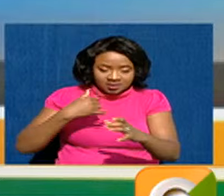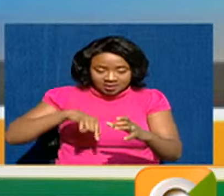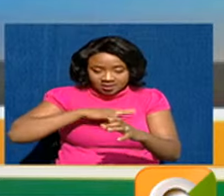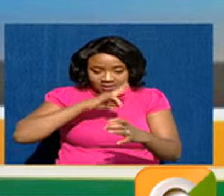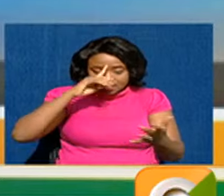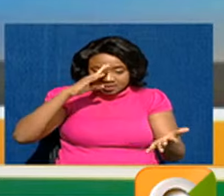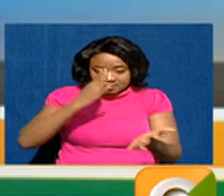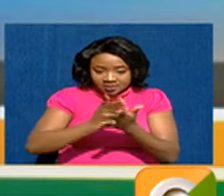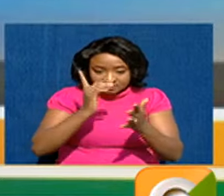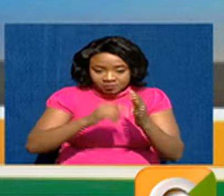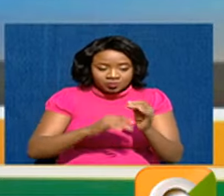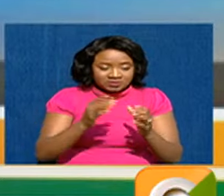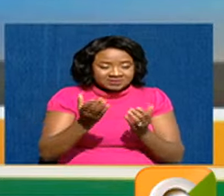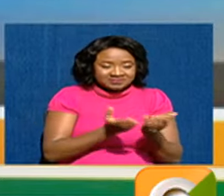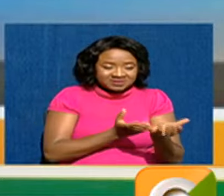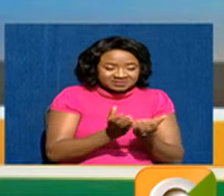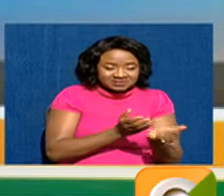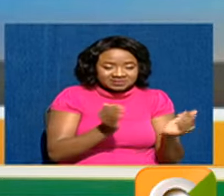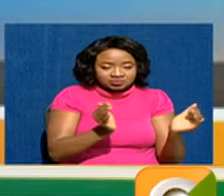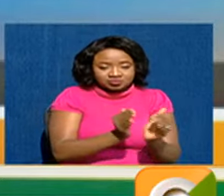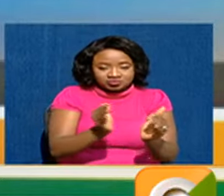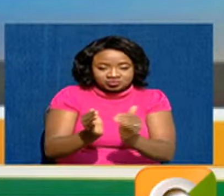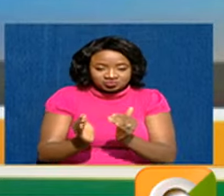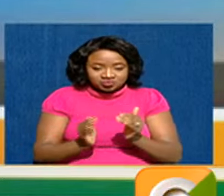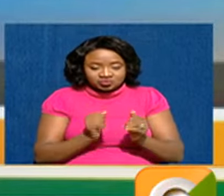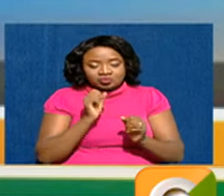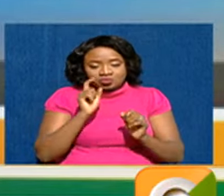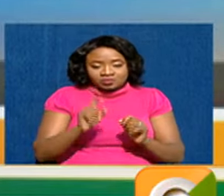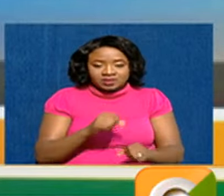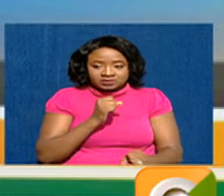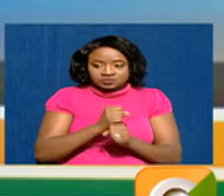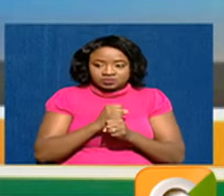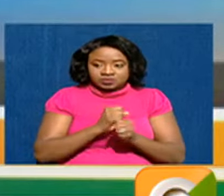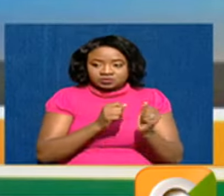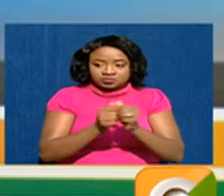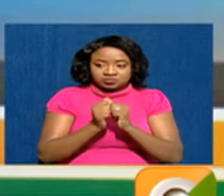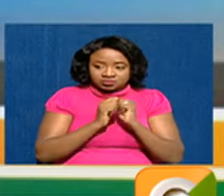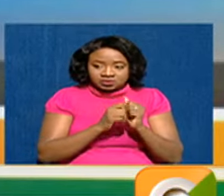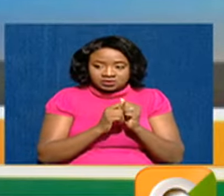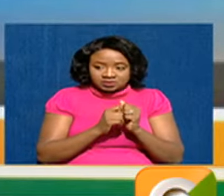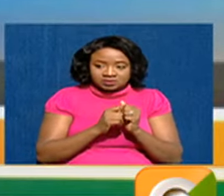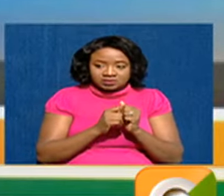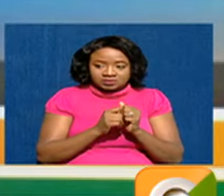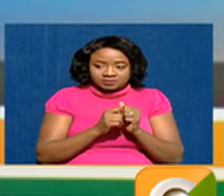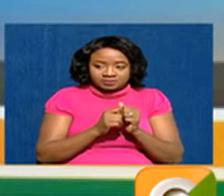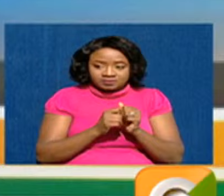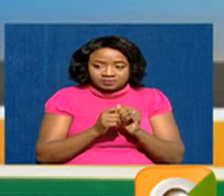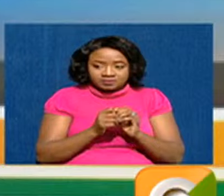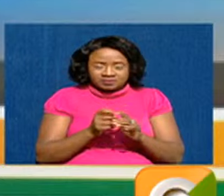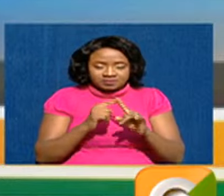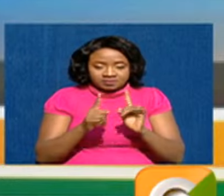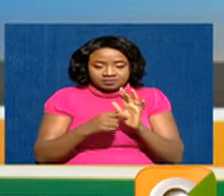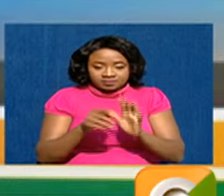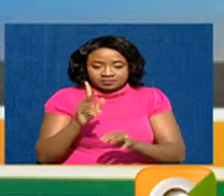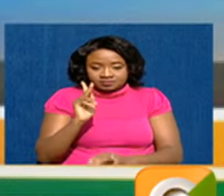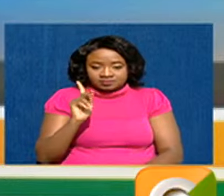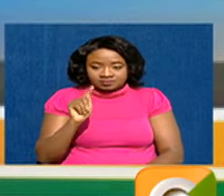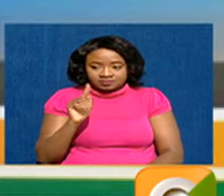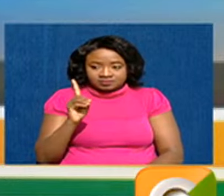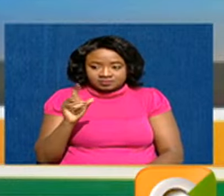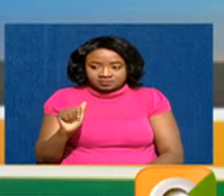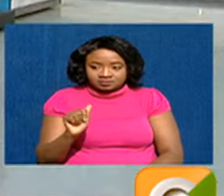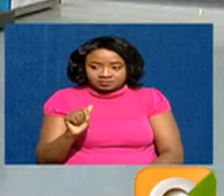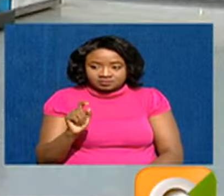to maneuver in a free market without aggregation. Yeah, a good example is like KTDA. Imagine a farmer